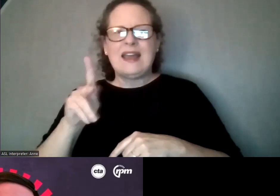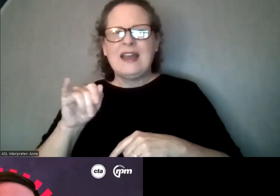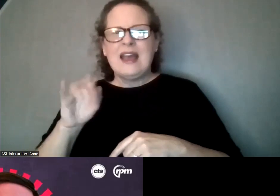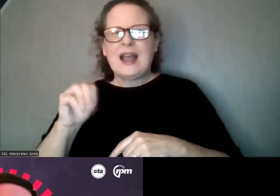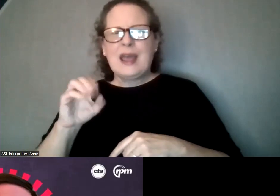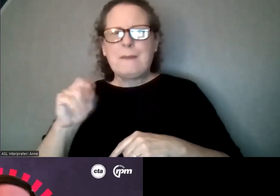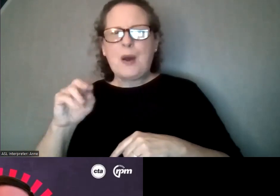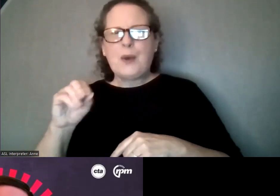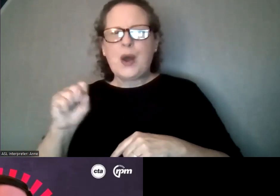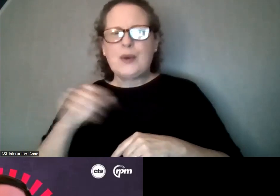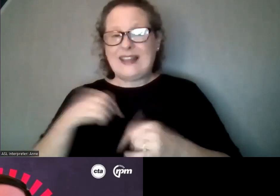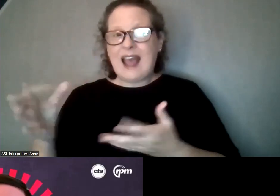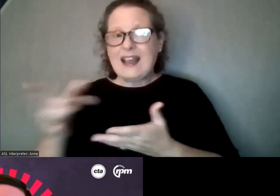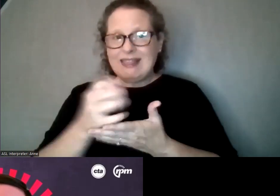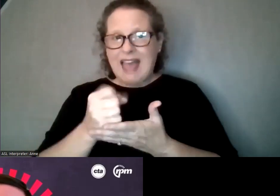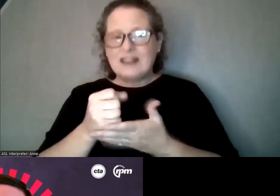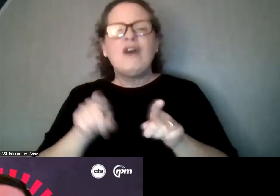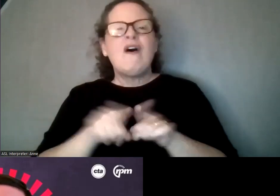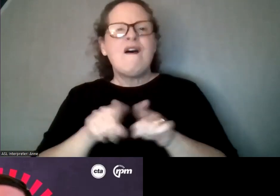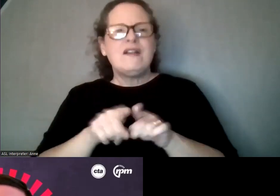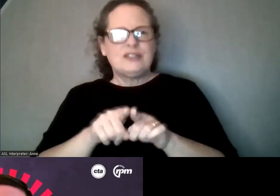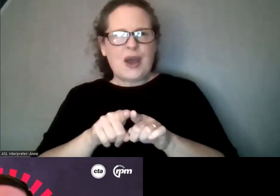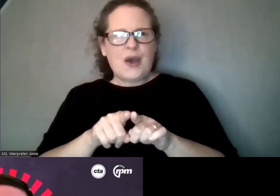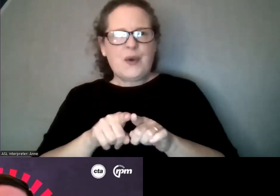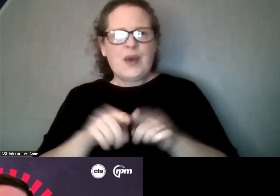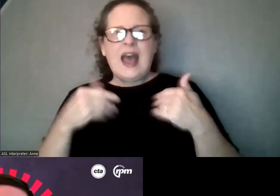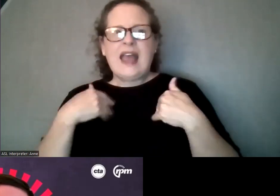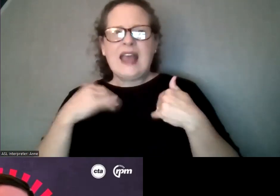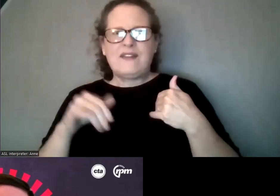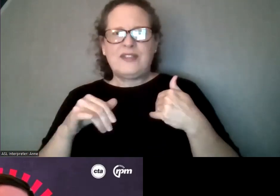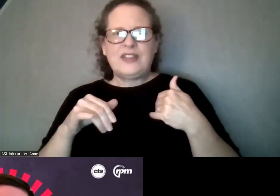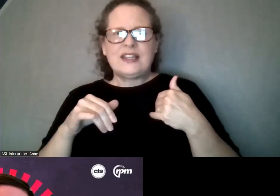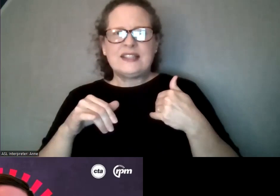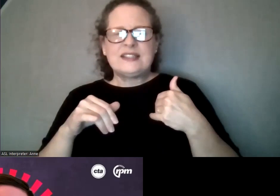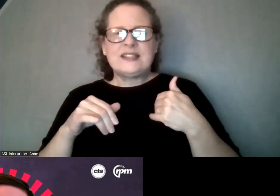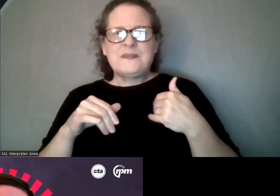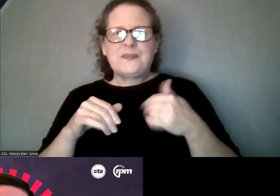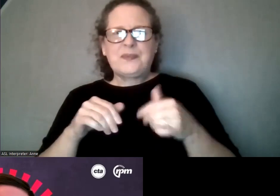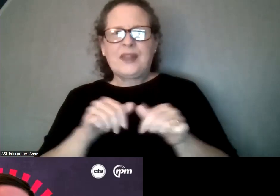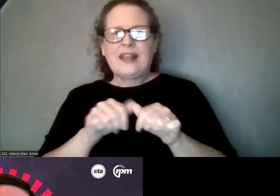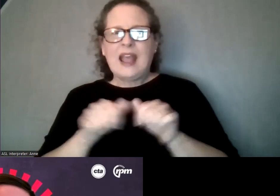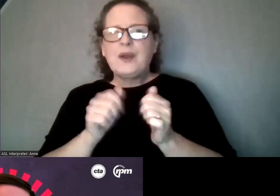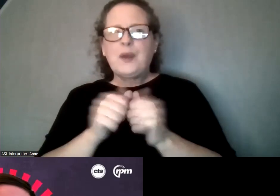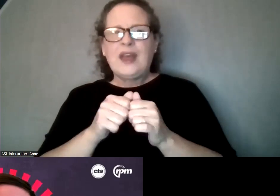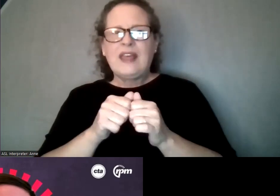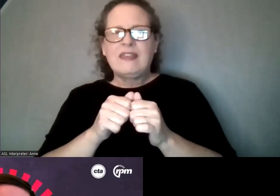also run the Chicago area kimono groups, so that we will,